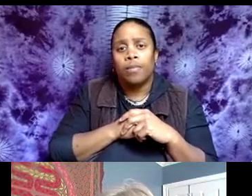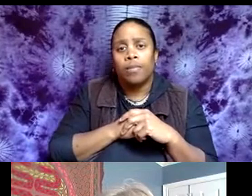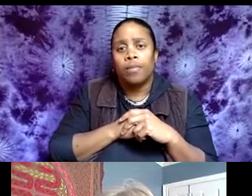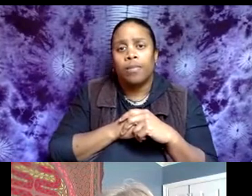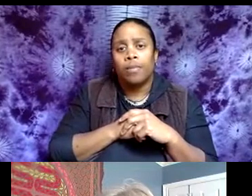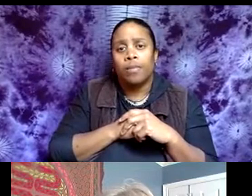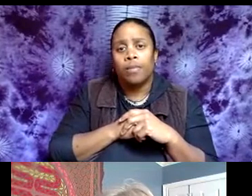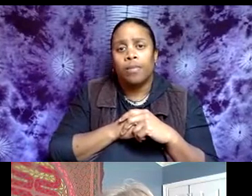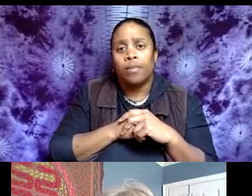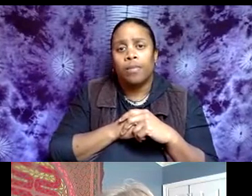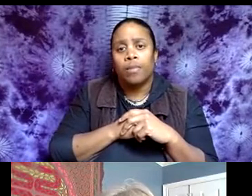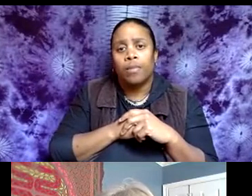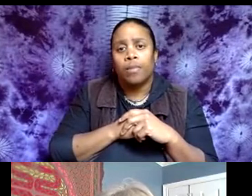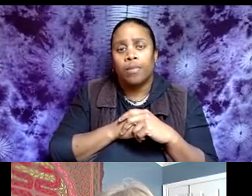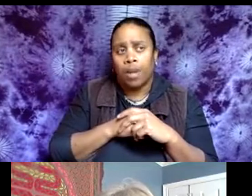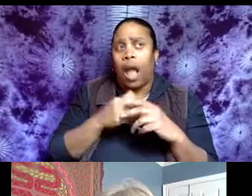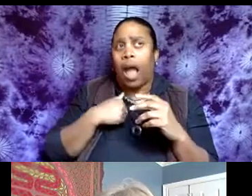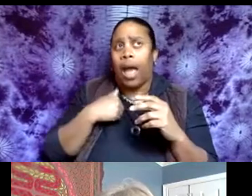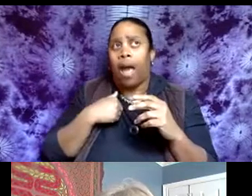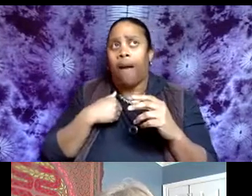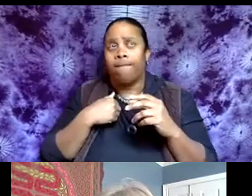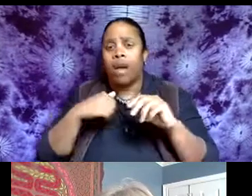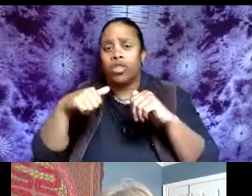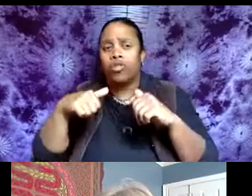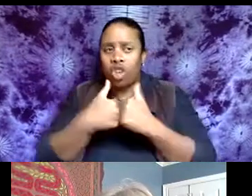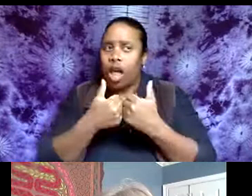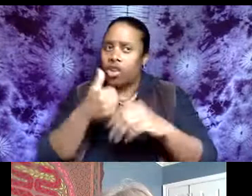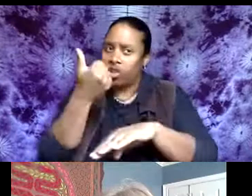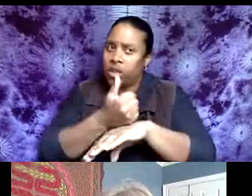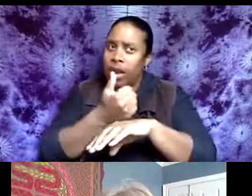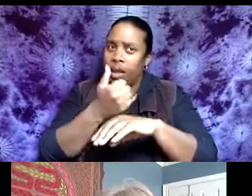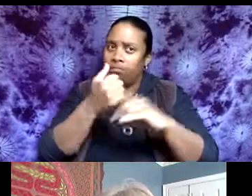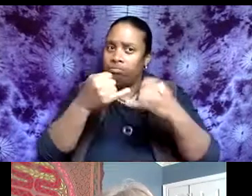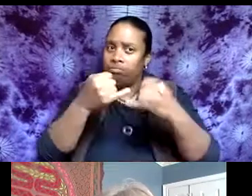I have trouble setting. I want to be able to be more firm with my mother.